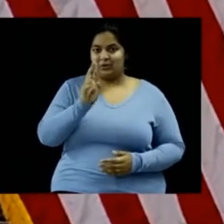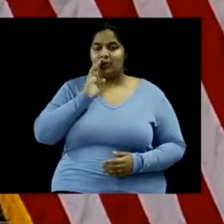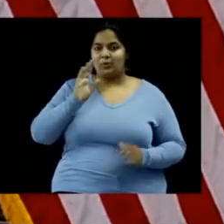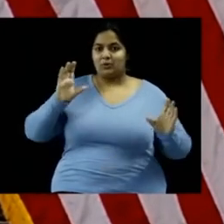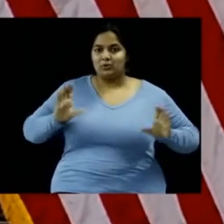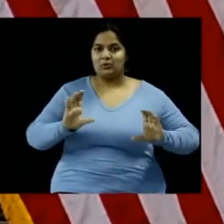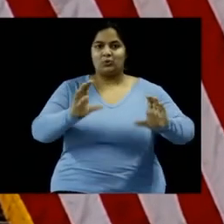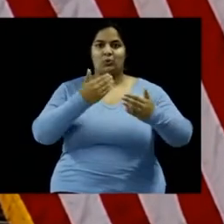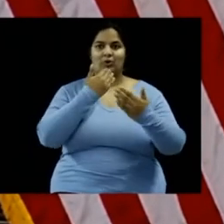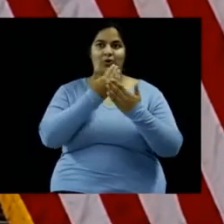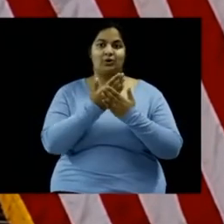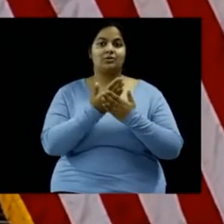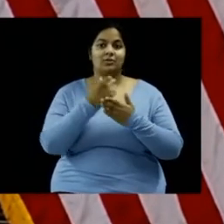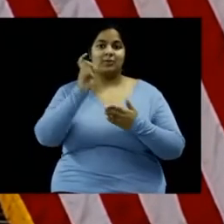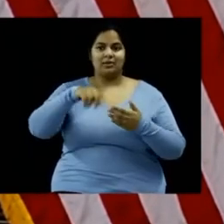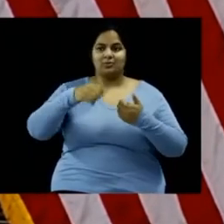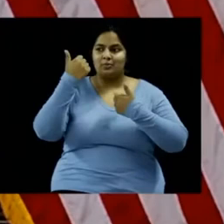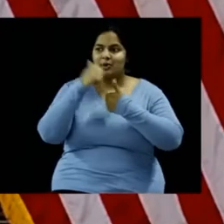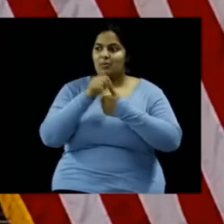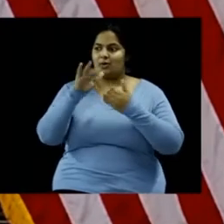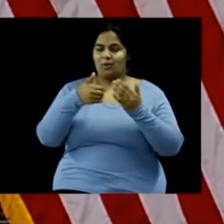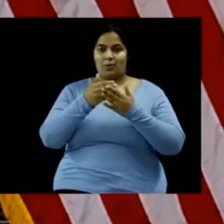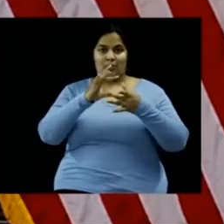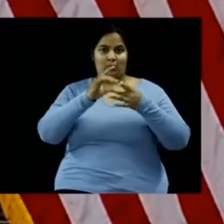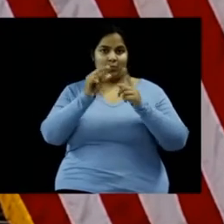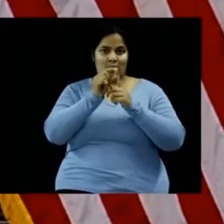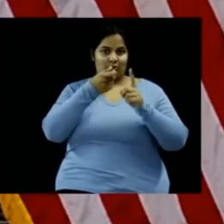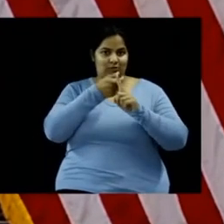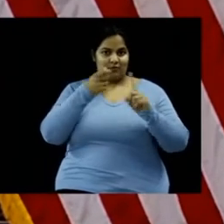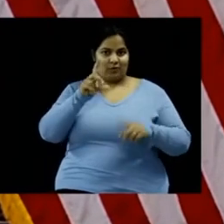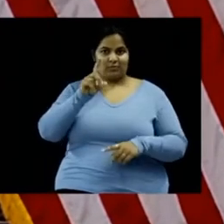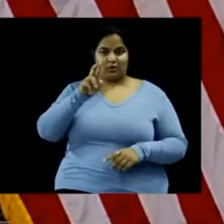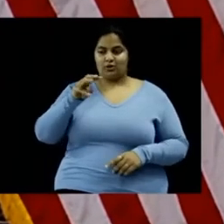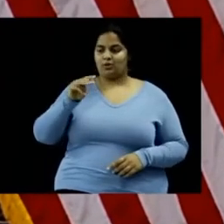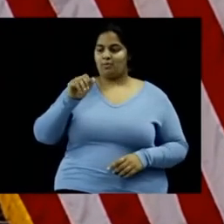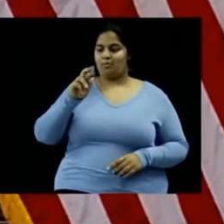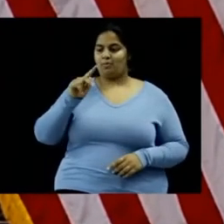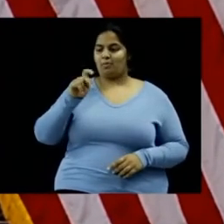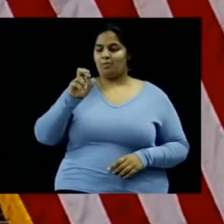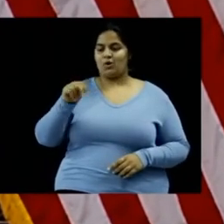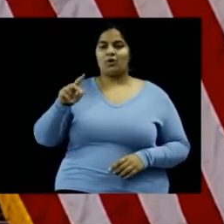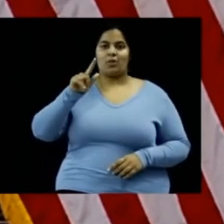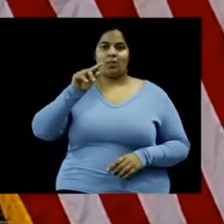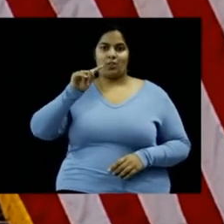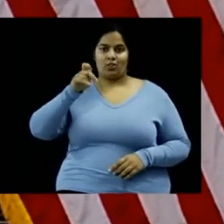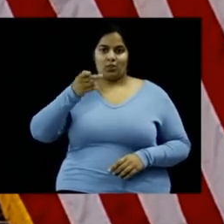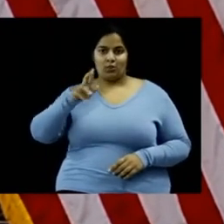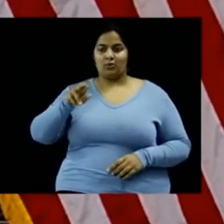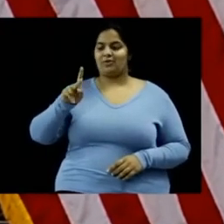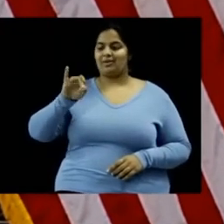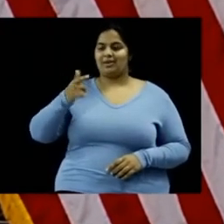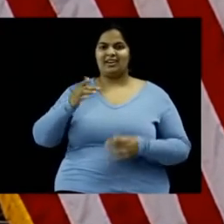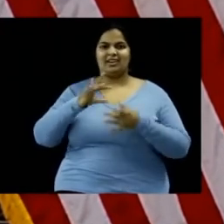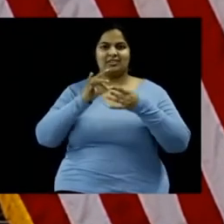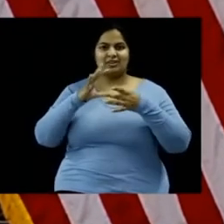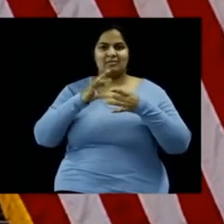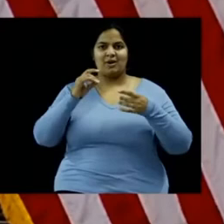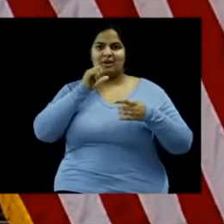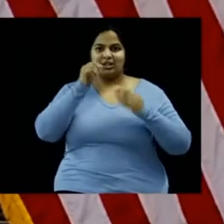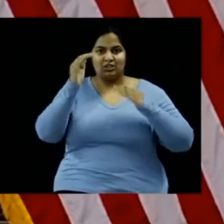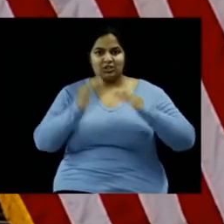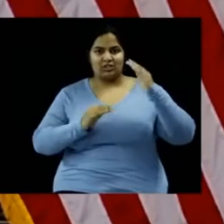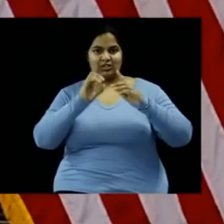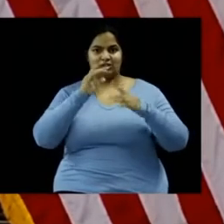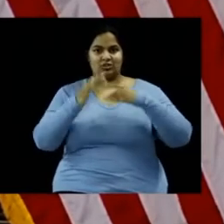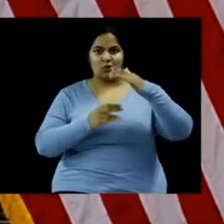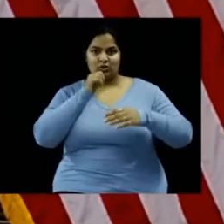We need those that will be reminded of the words of Dr. Martin Luther King, who spoke about social justice and injustice, but he spoke about